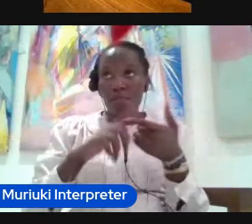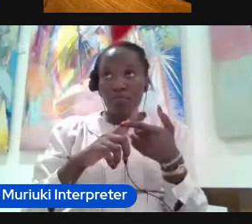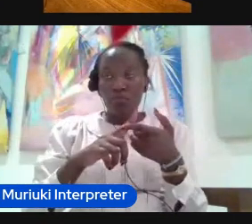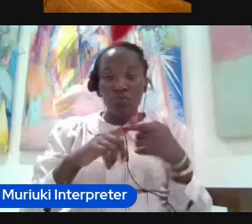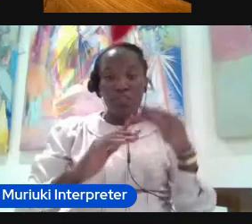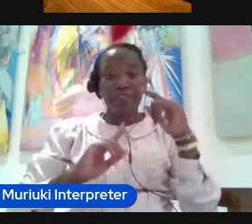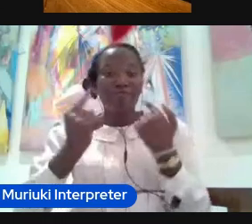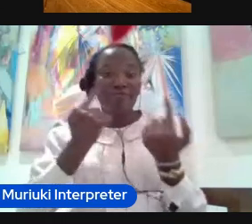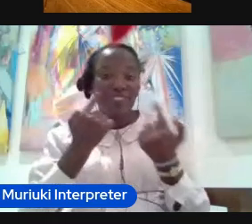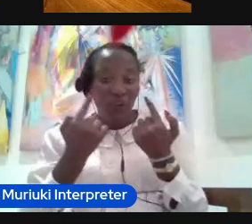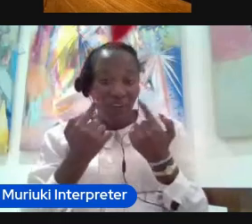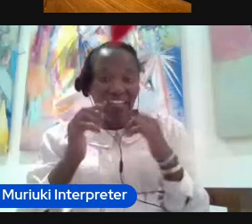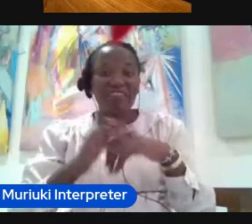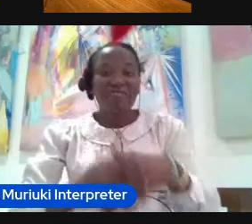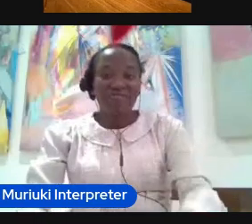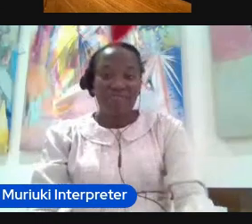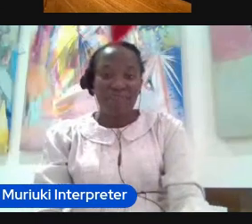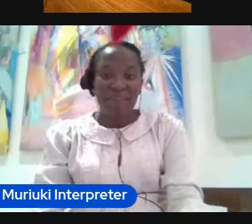talk.